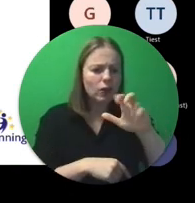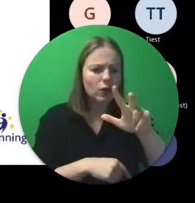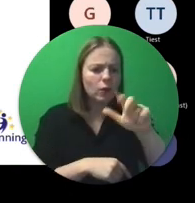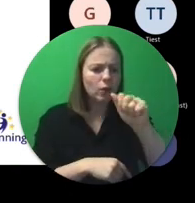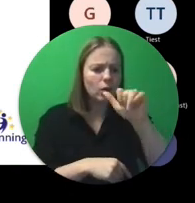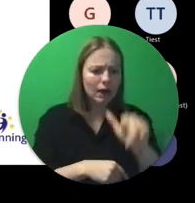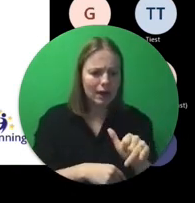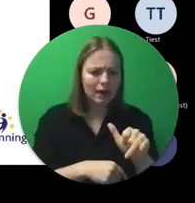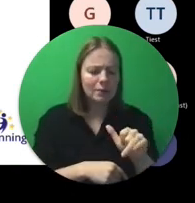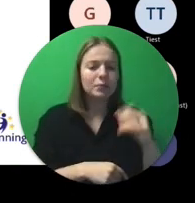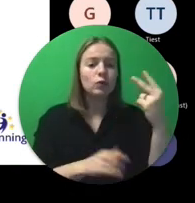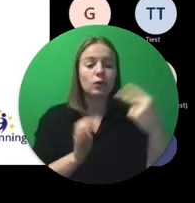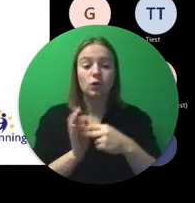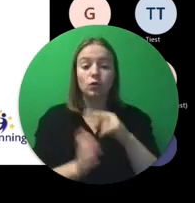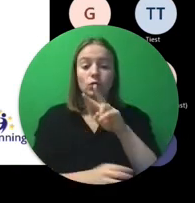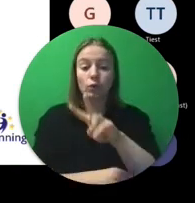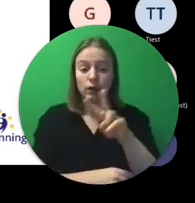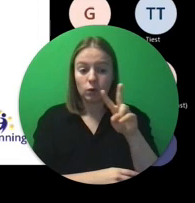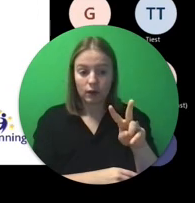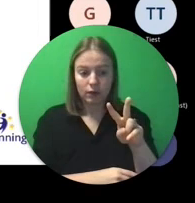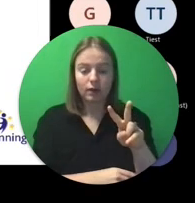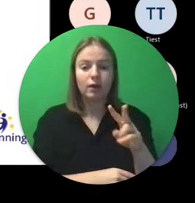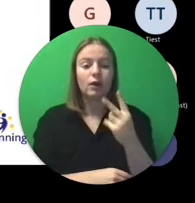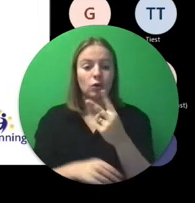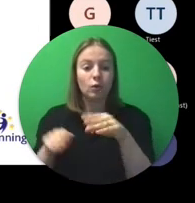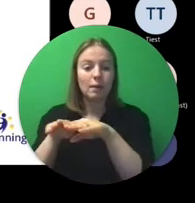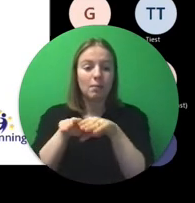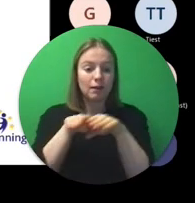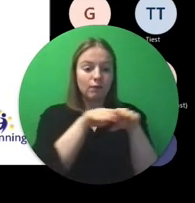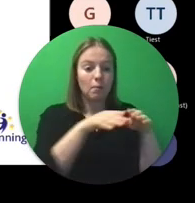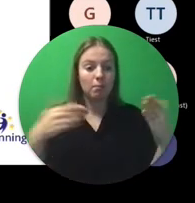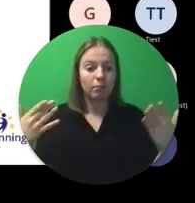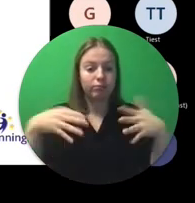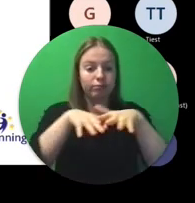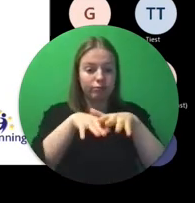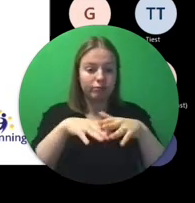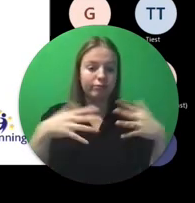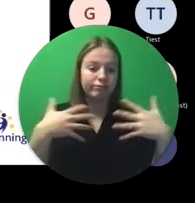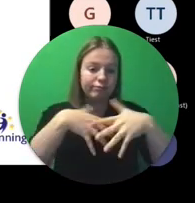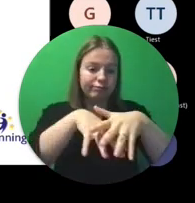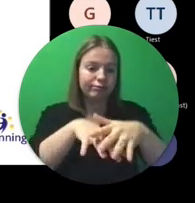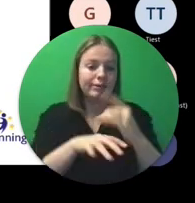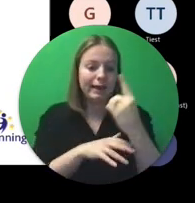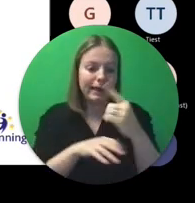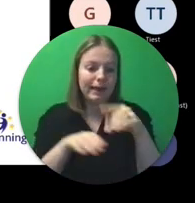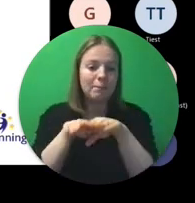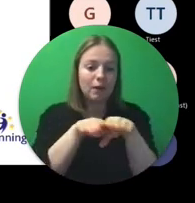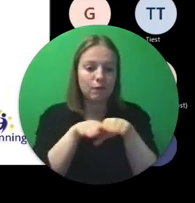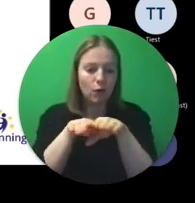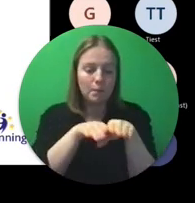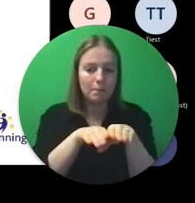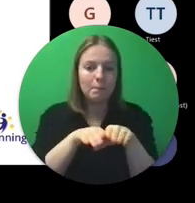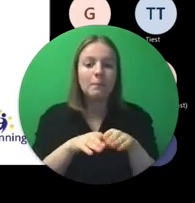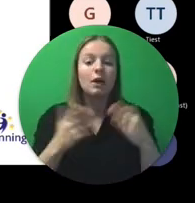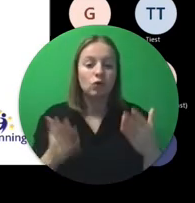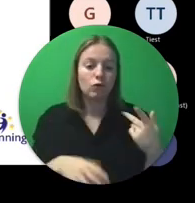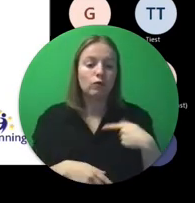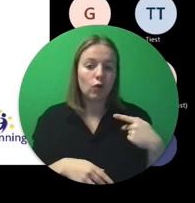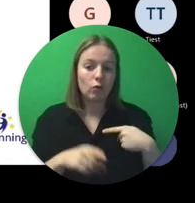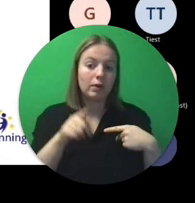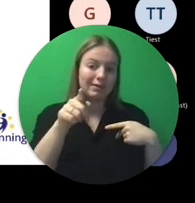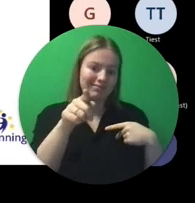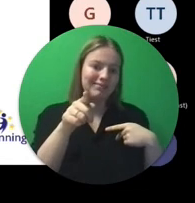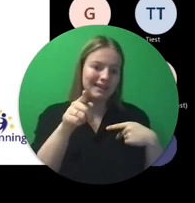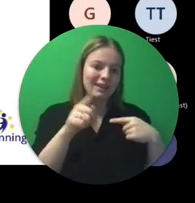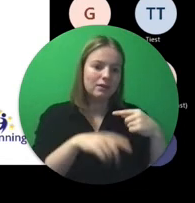In 2022 gaan beide samen smelden tot één platform. Maar momenteel kan je dus op de School